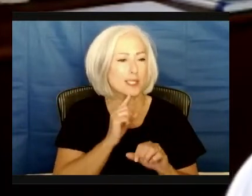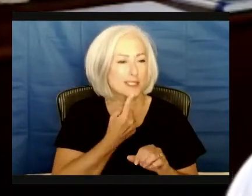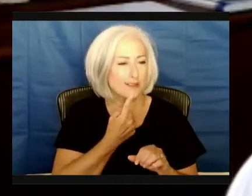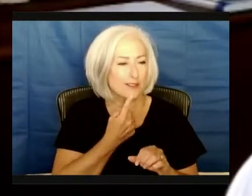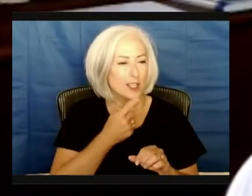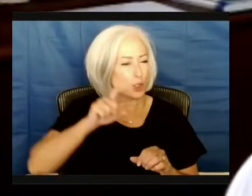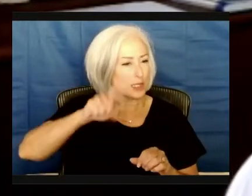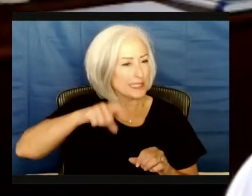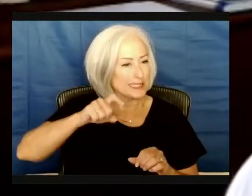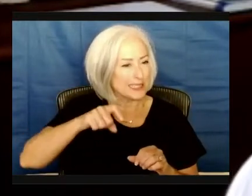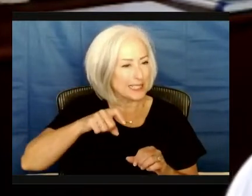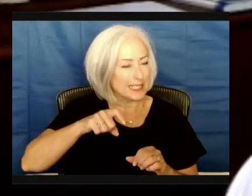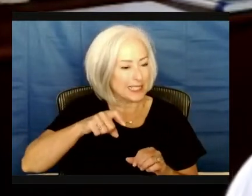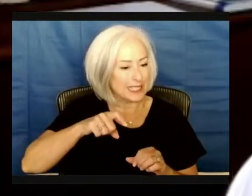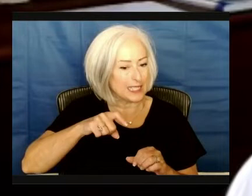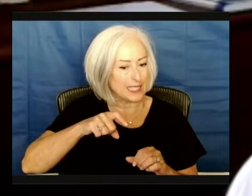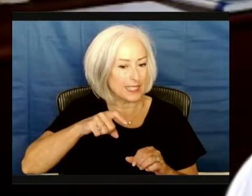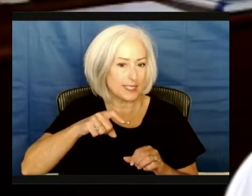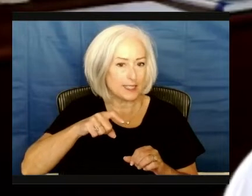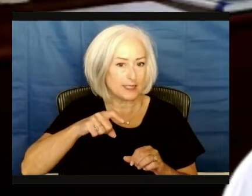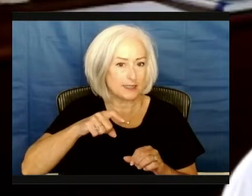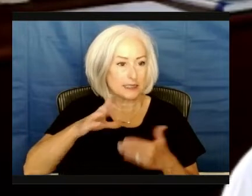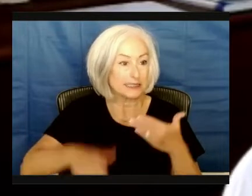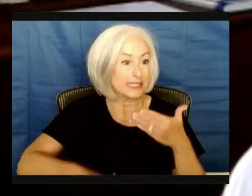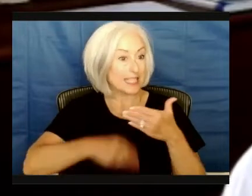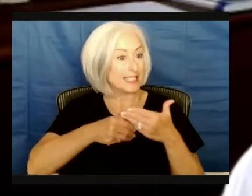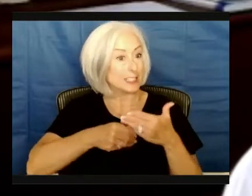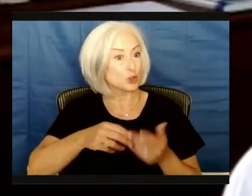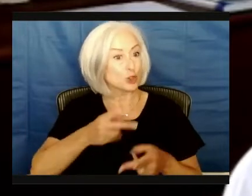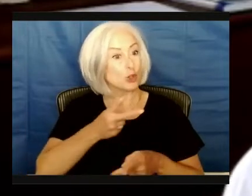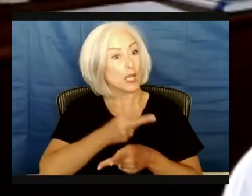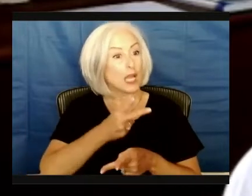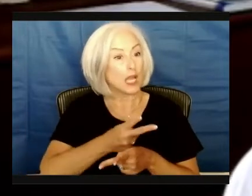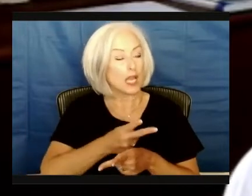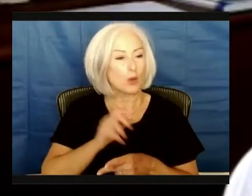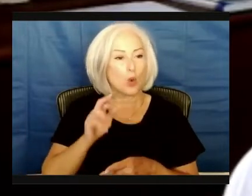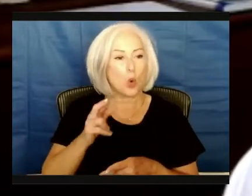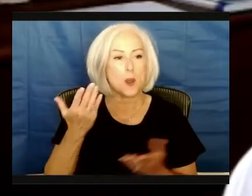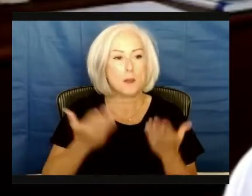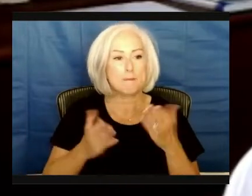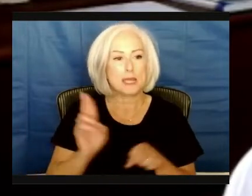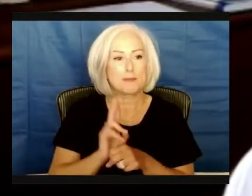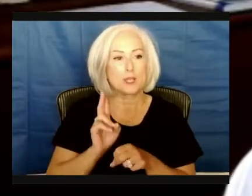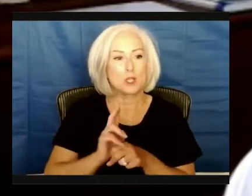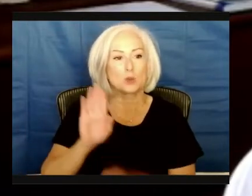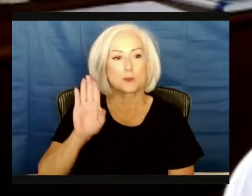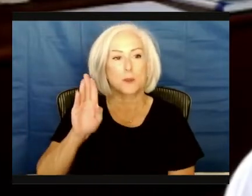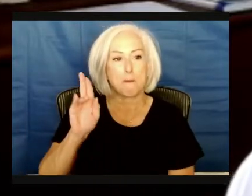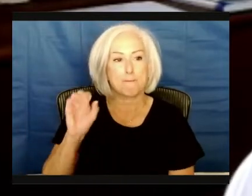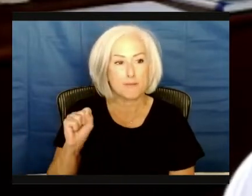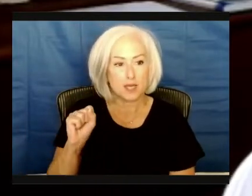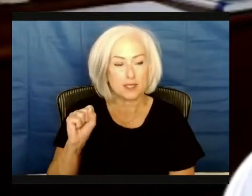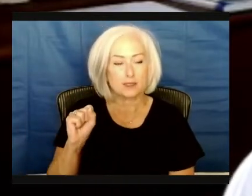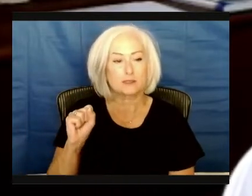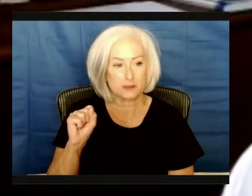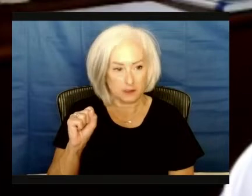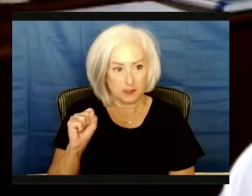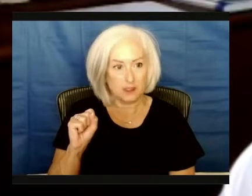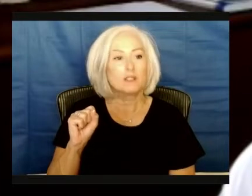that additional definitive care, or we may use buses to help transport the lesser